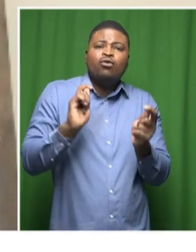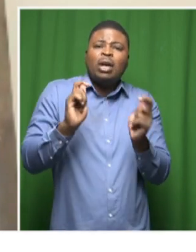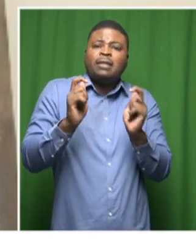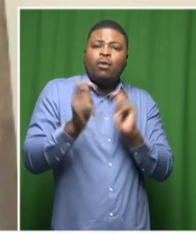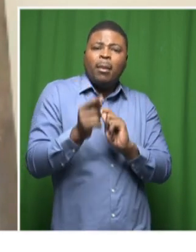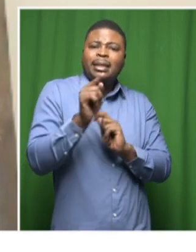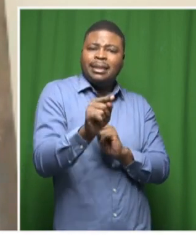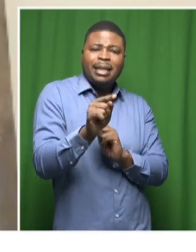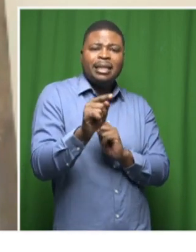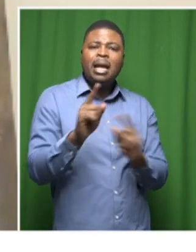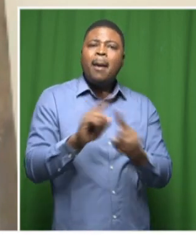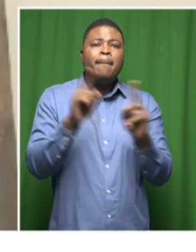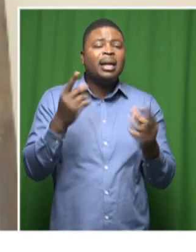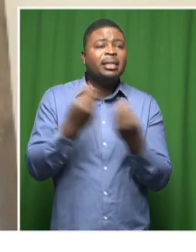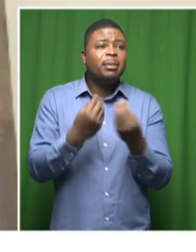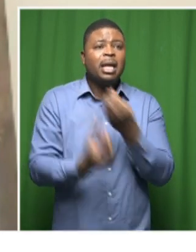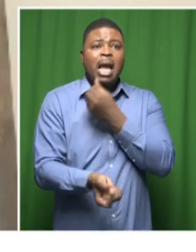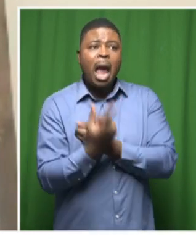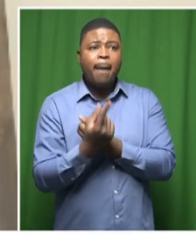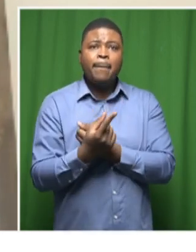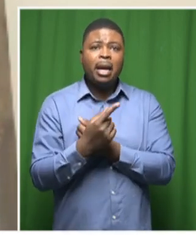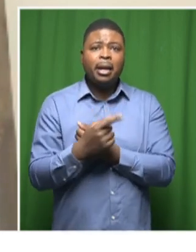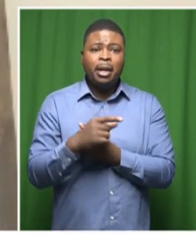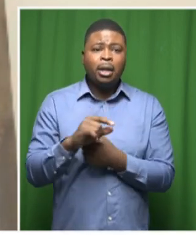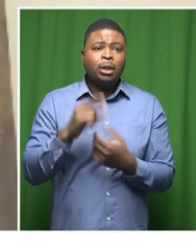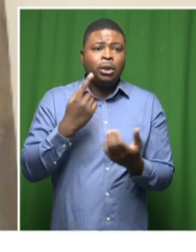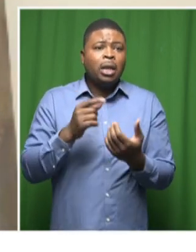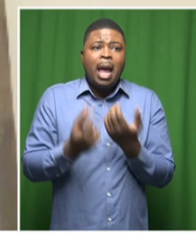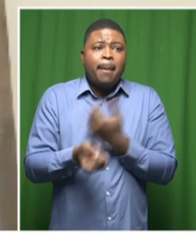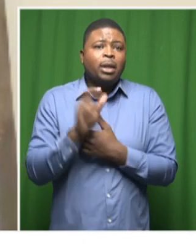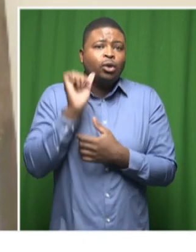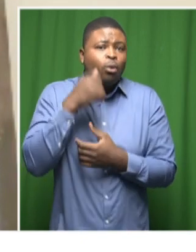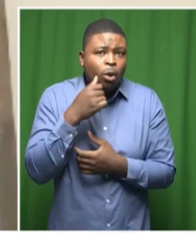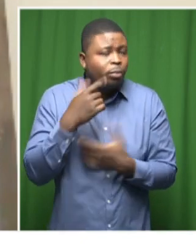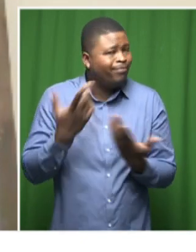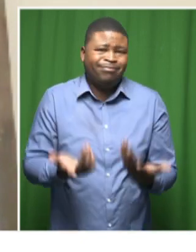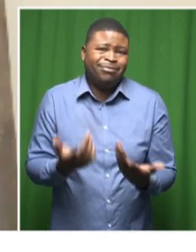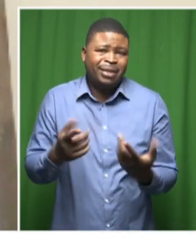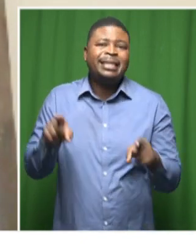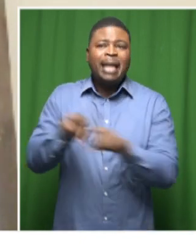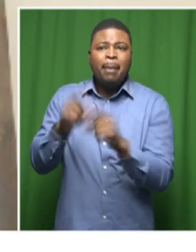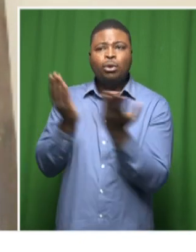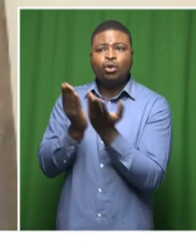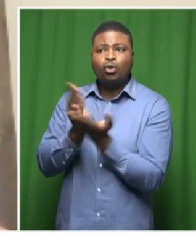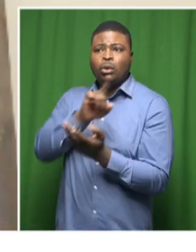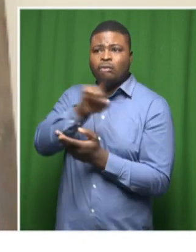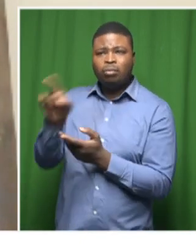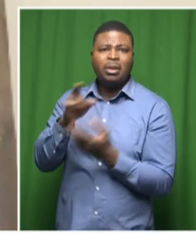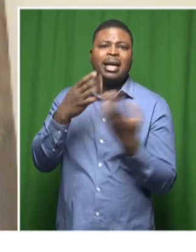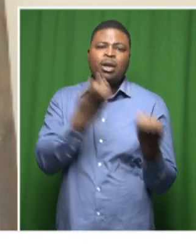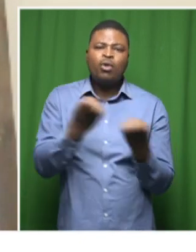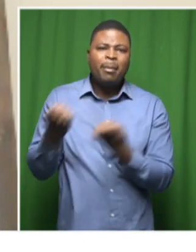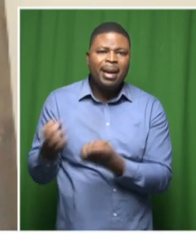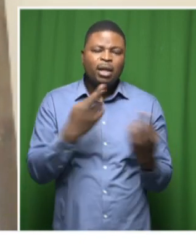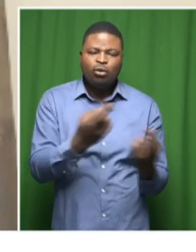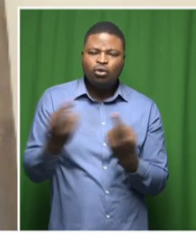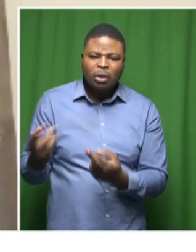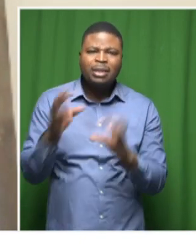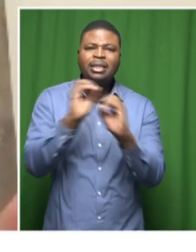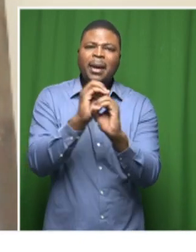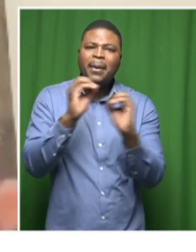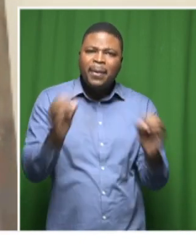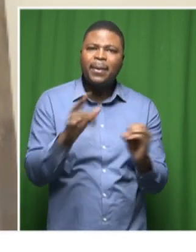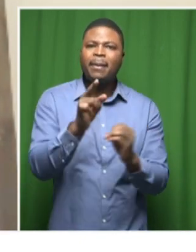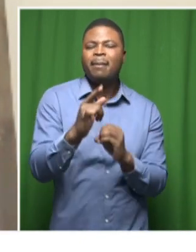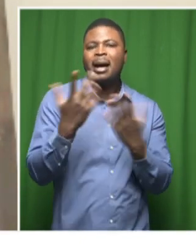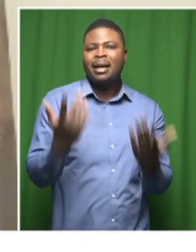talking about is not an overnight thing. But I do think that what we are struggling to do is to be clear about the horizon through which